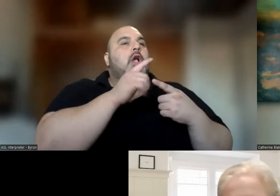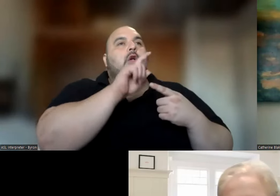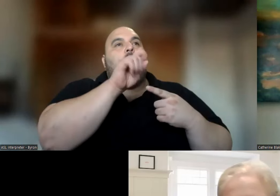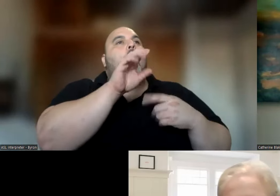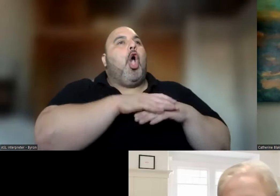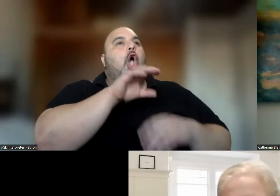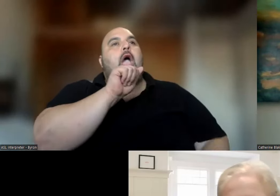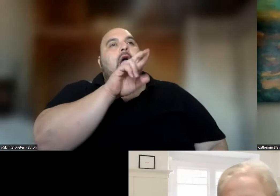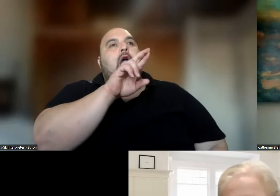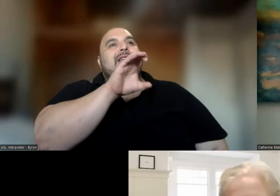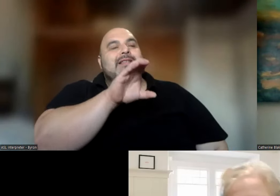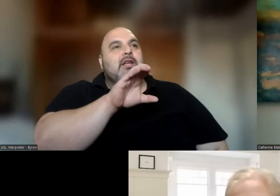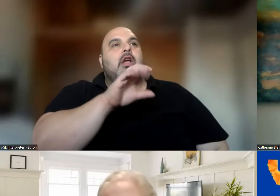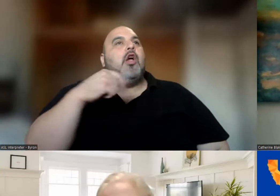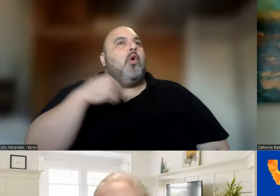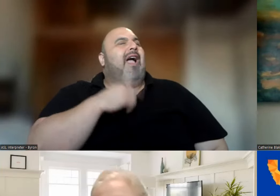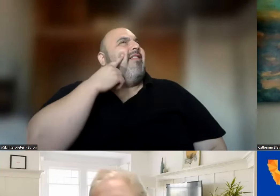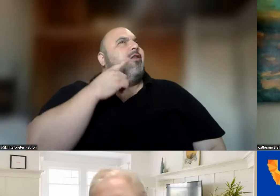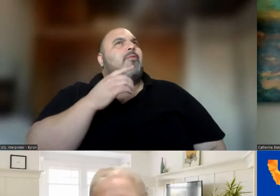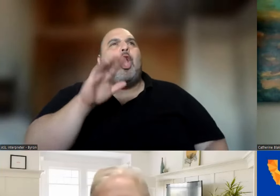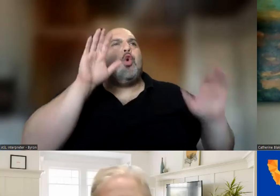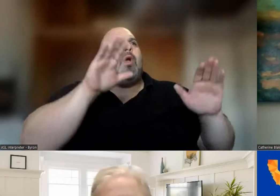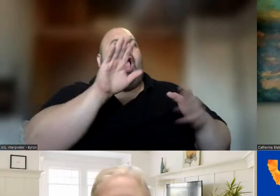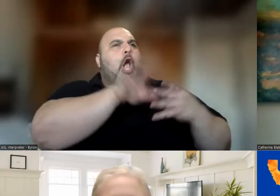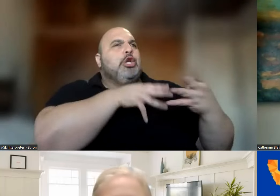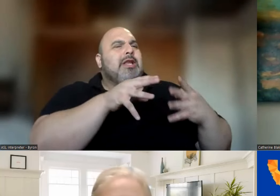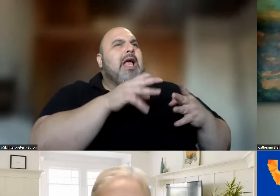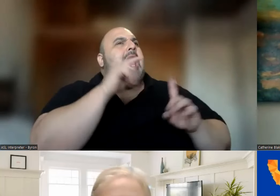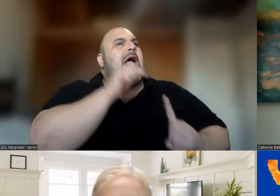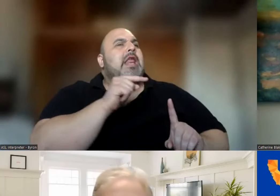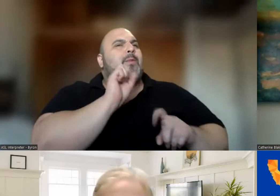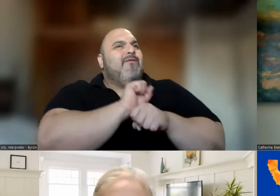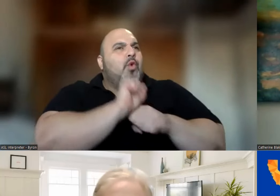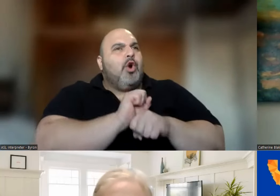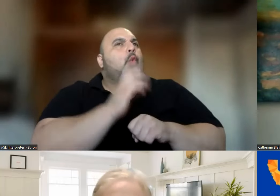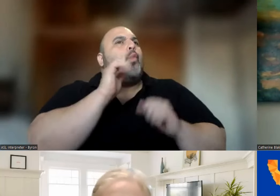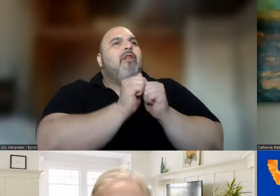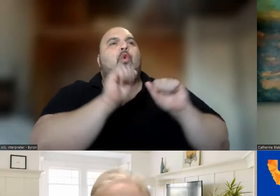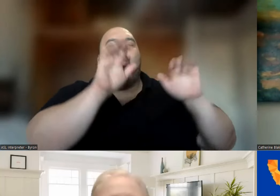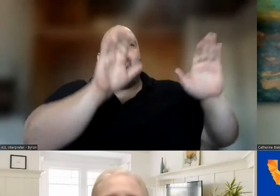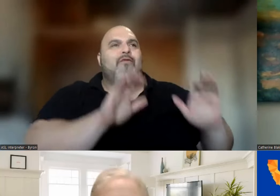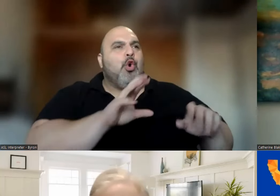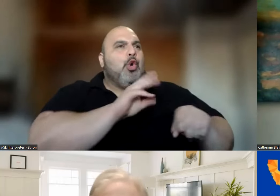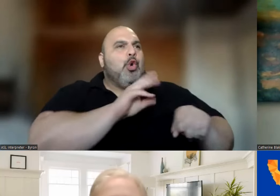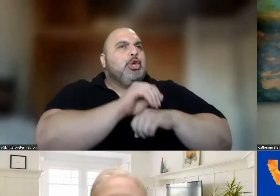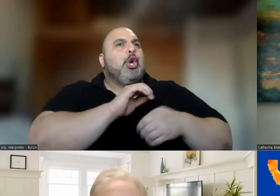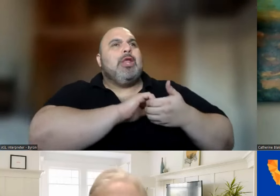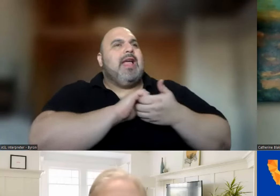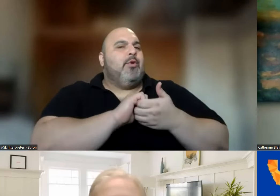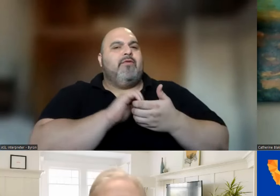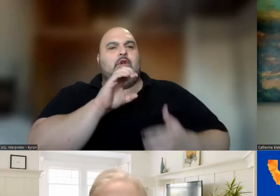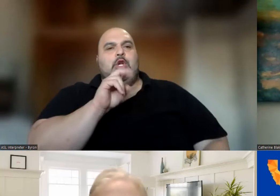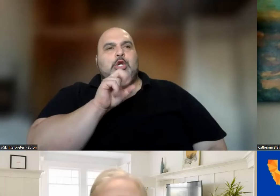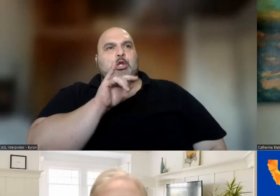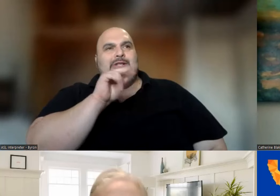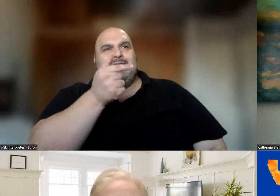ADRC issue. We've done, I think it could be a great agenda item. We've done work with a wonderful consultancy called Collaborative Consulting that